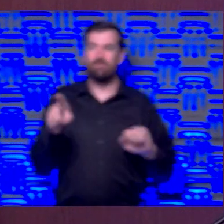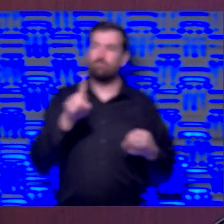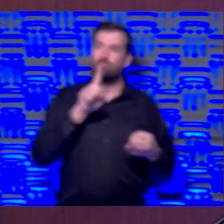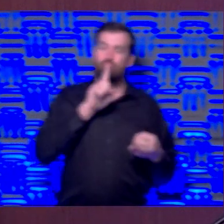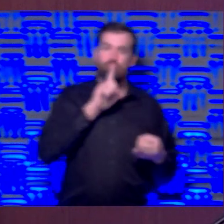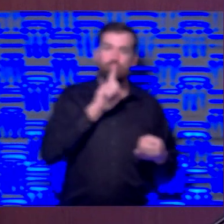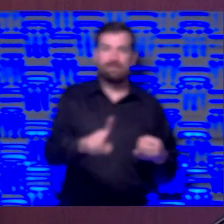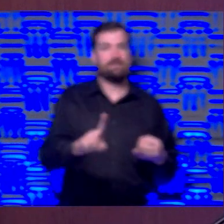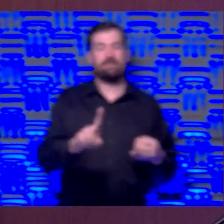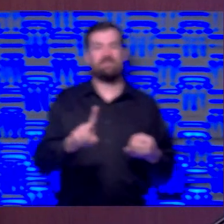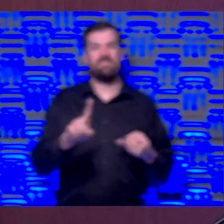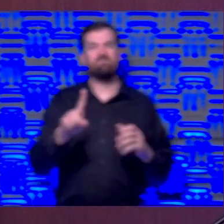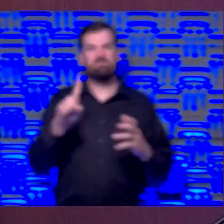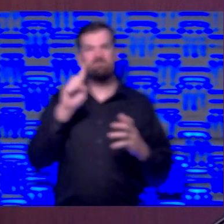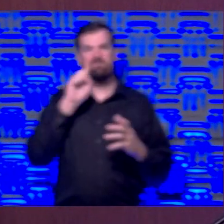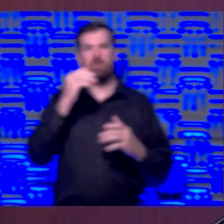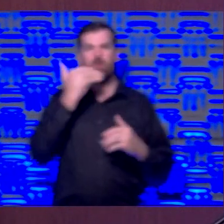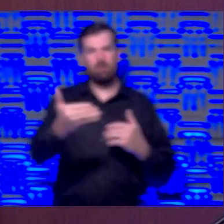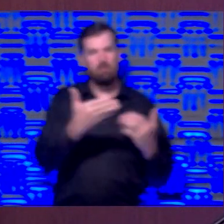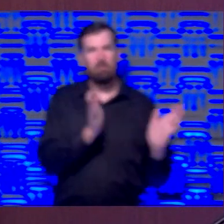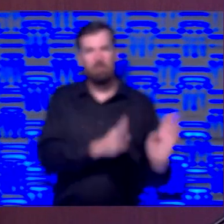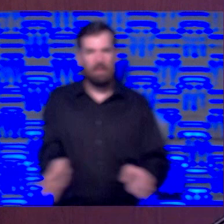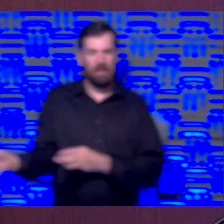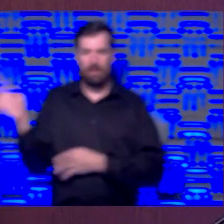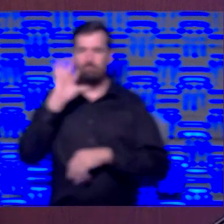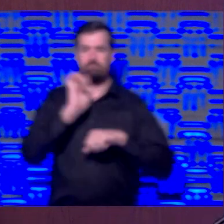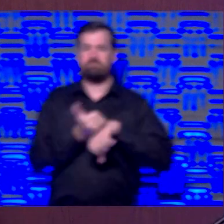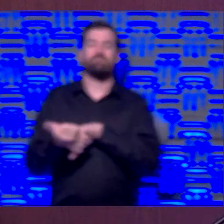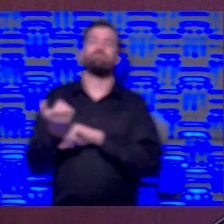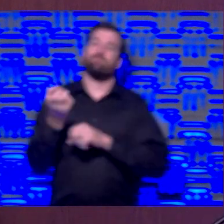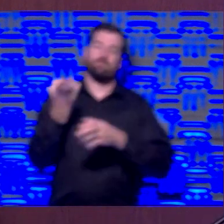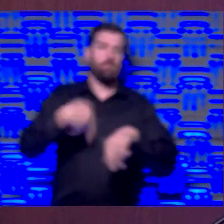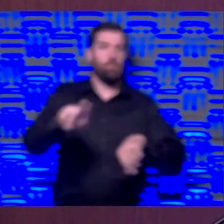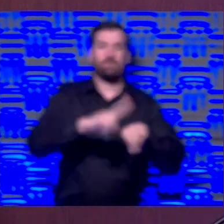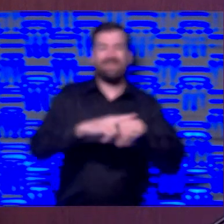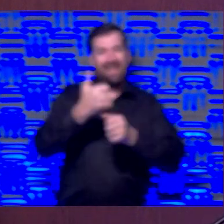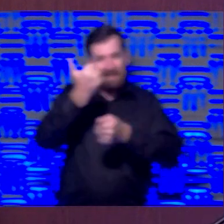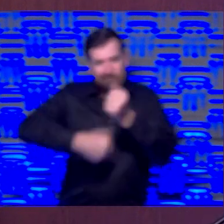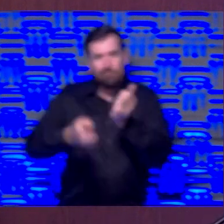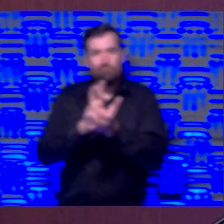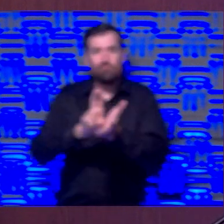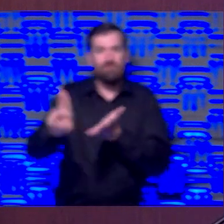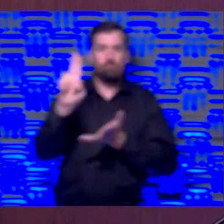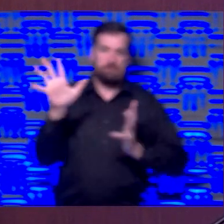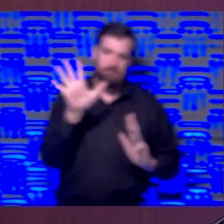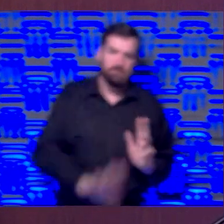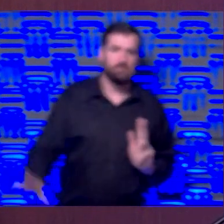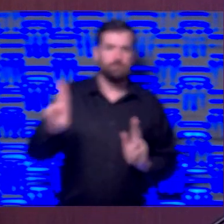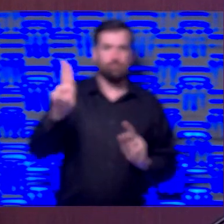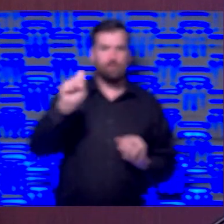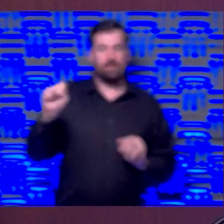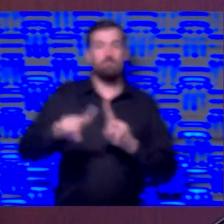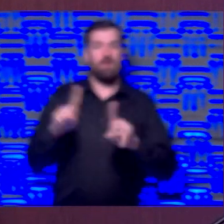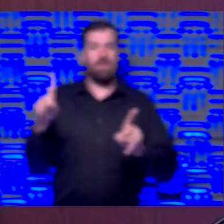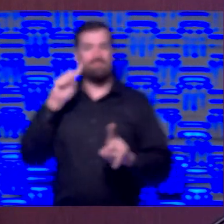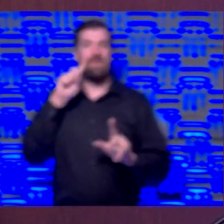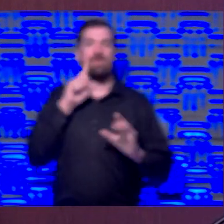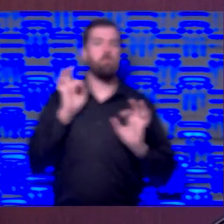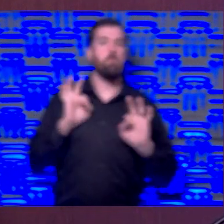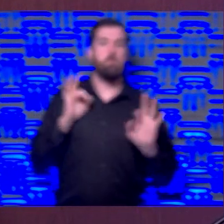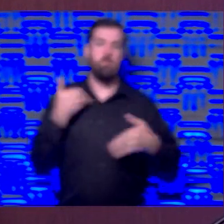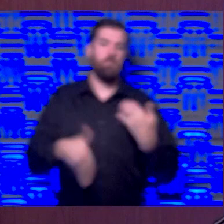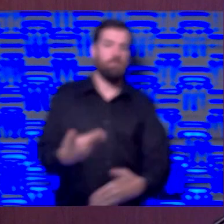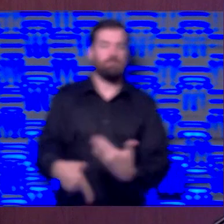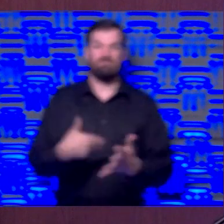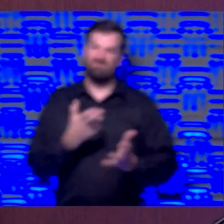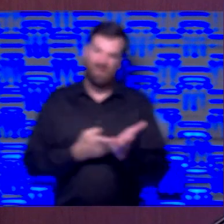think a good plan is coming together around that. And of course, every university in America is trying to figure this out right now, but I think we're ahead of I think we are too.